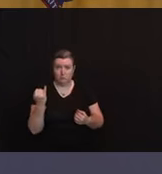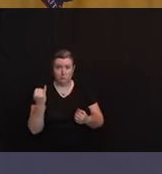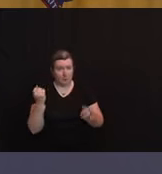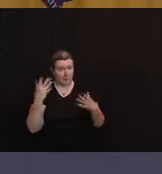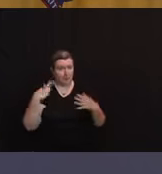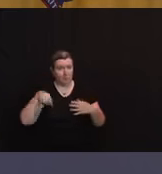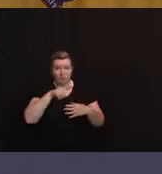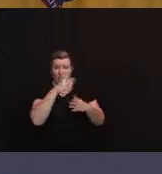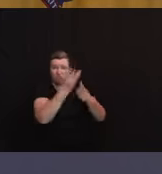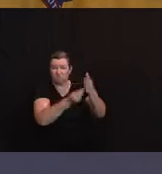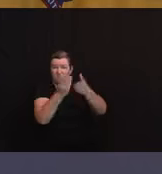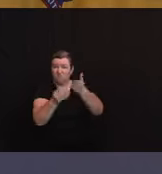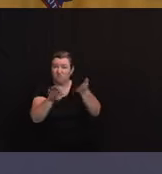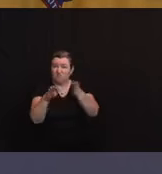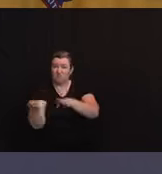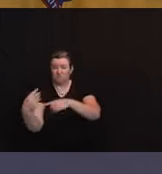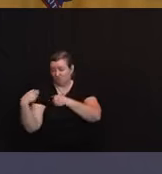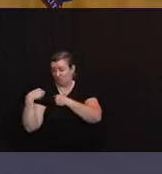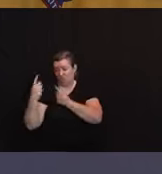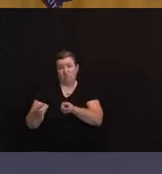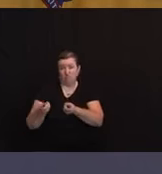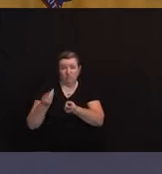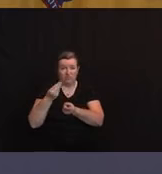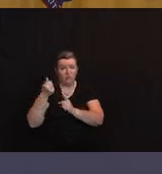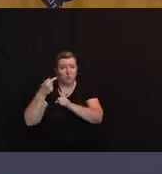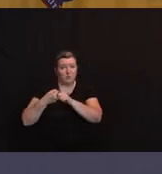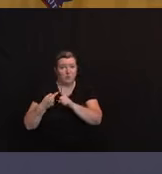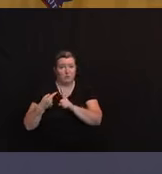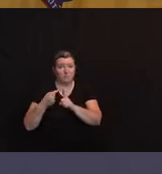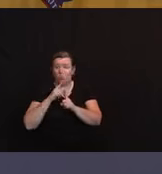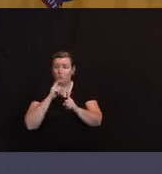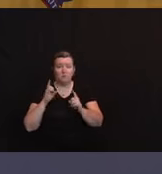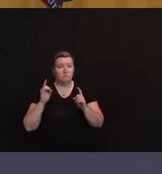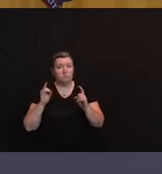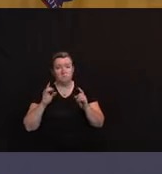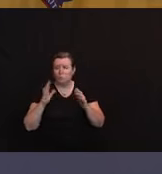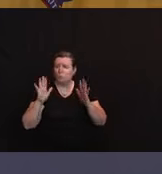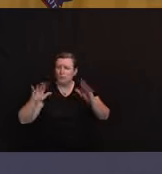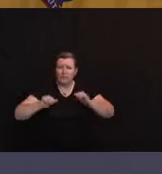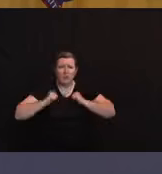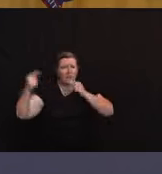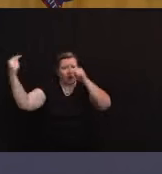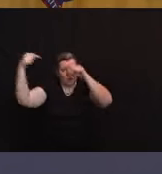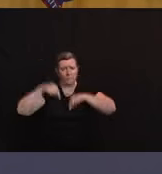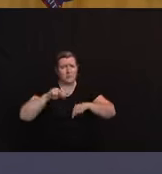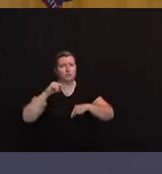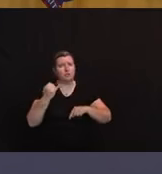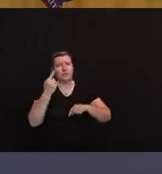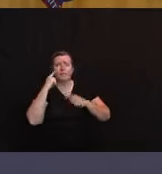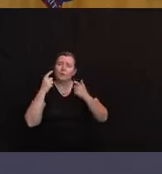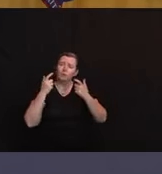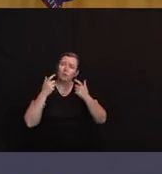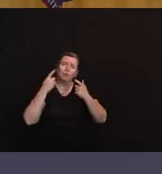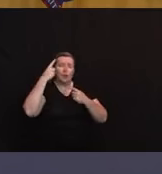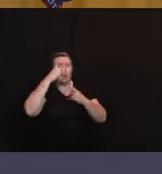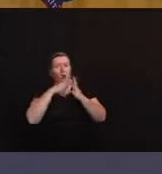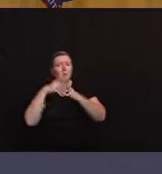the past several months, who have lived extraordinary lives, who have come here for the American dream, who work their tails off